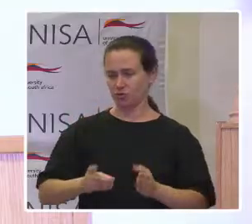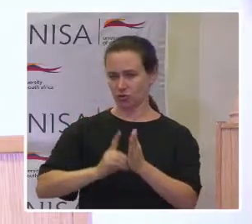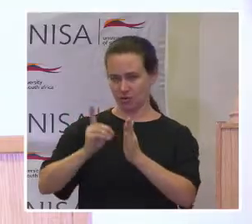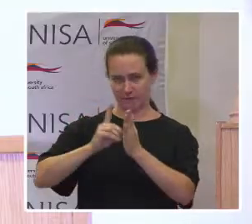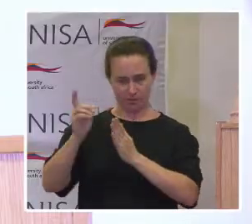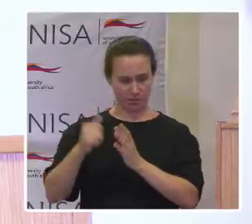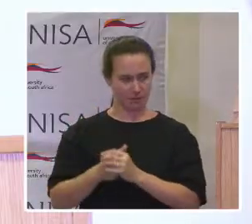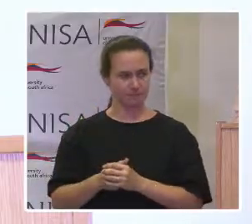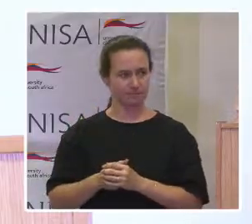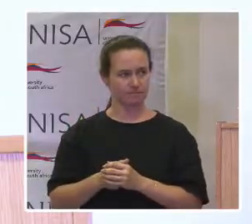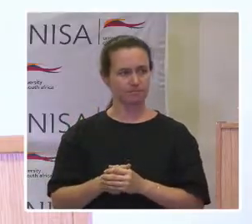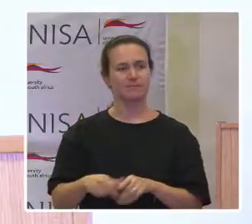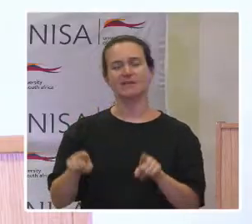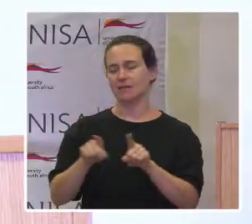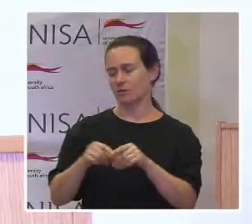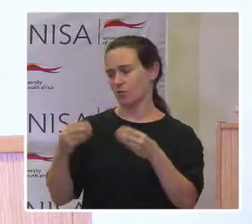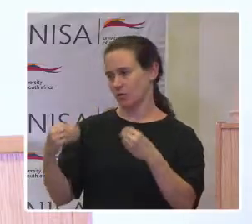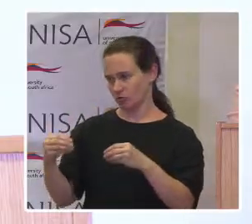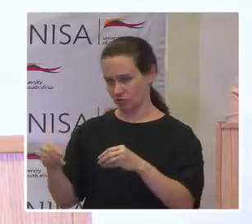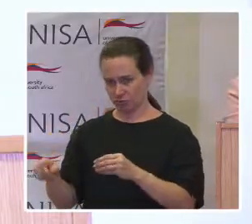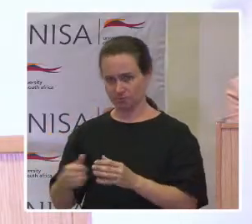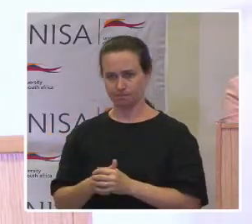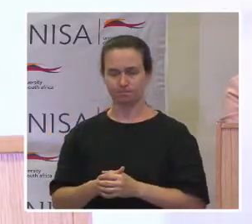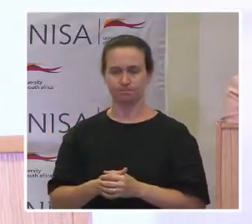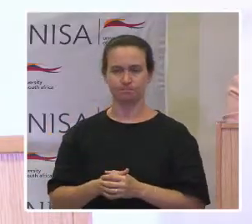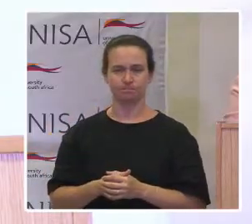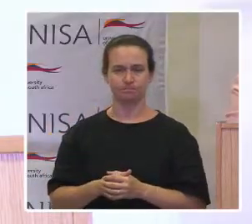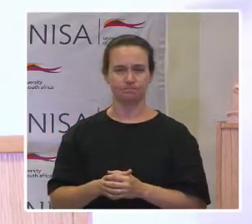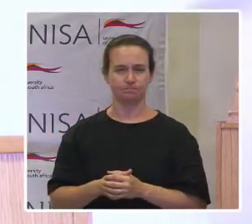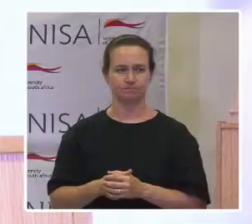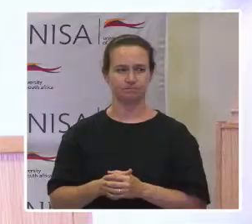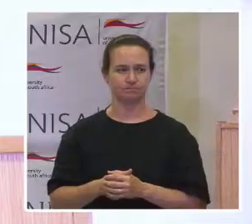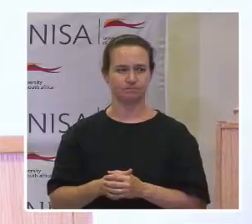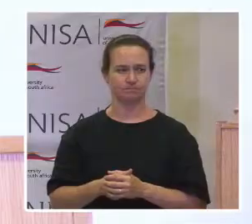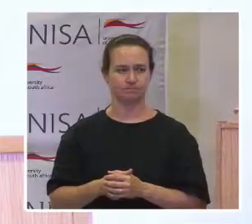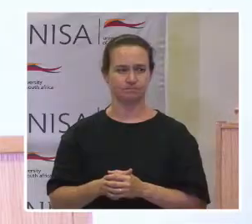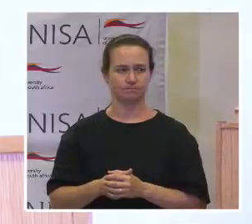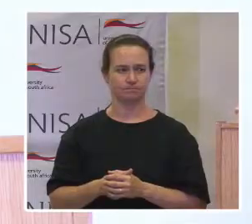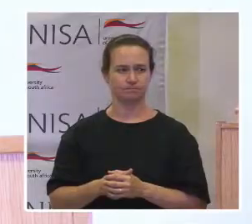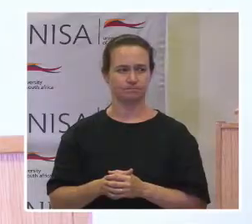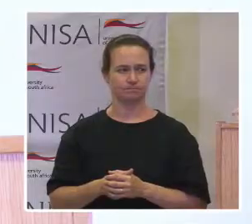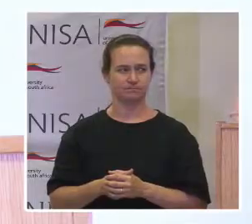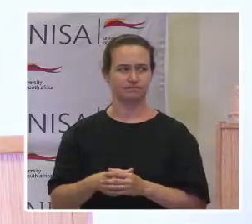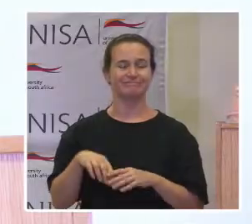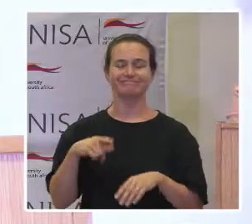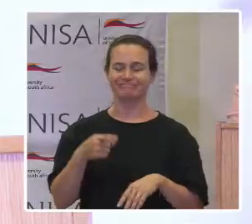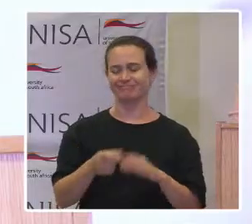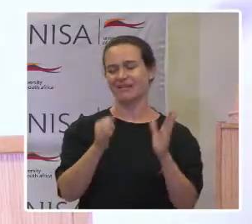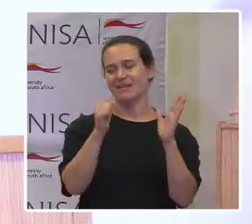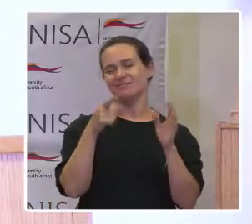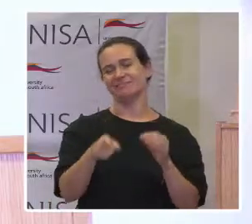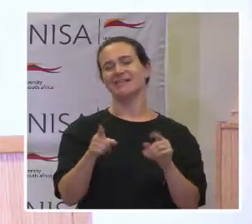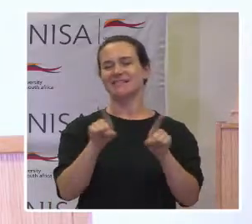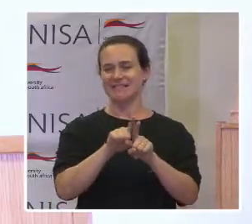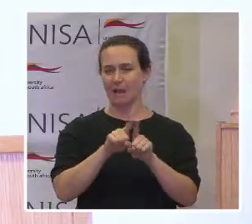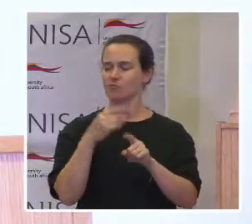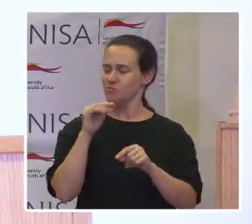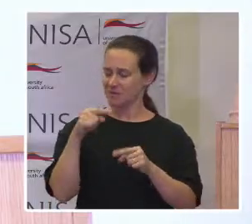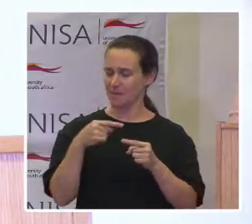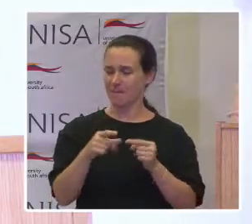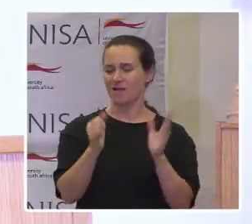as well as entrepreneurship. Takes us back to what now? Agenda 2063